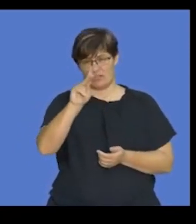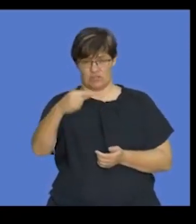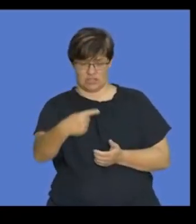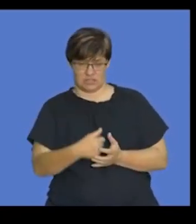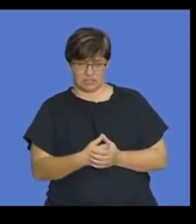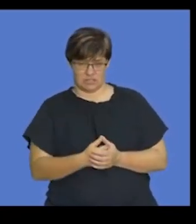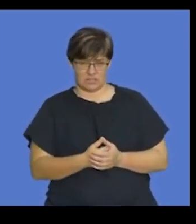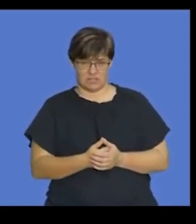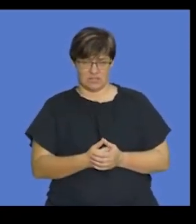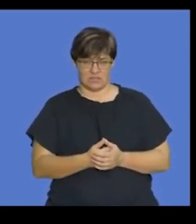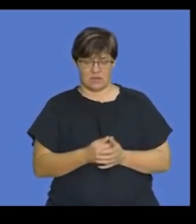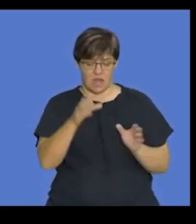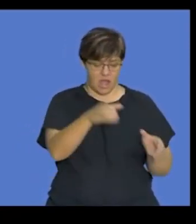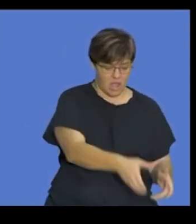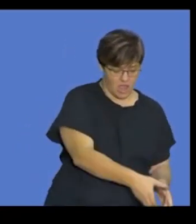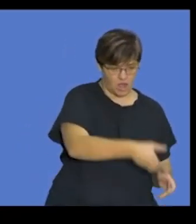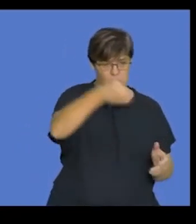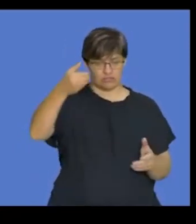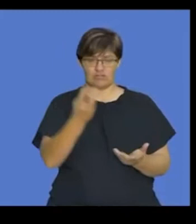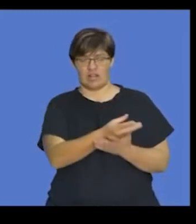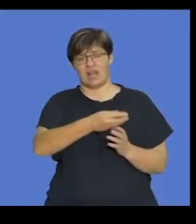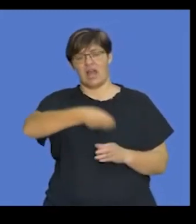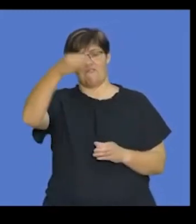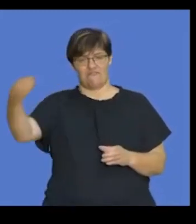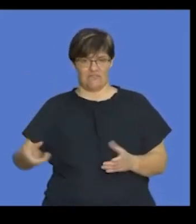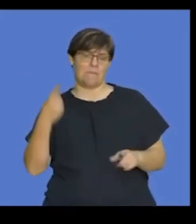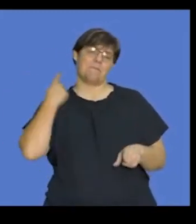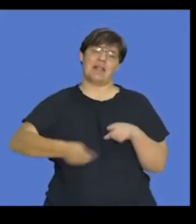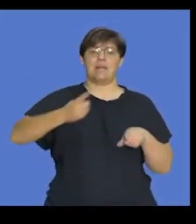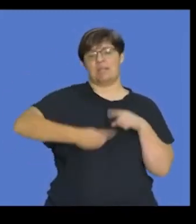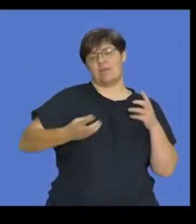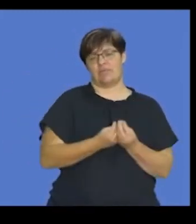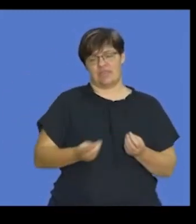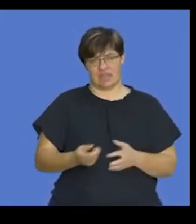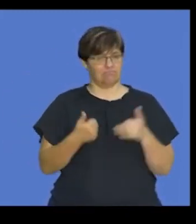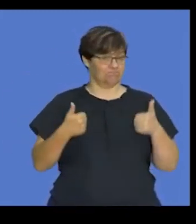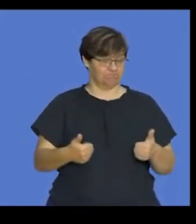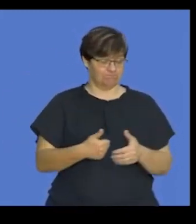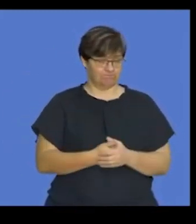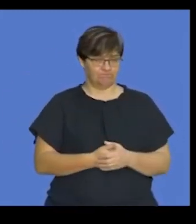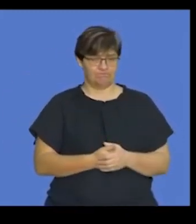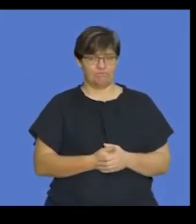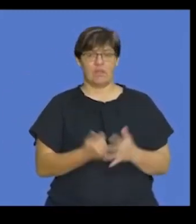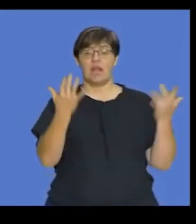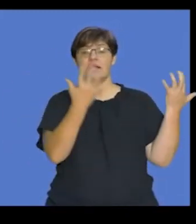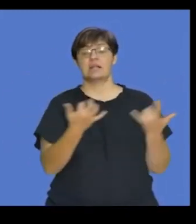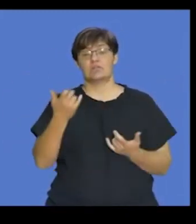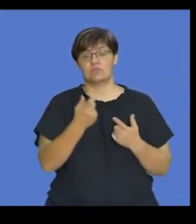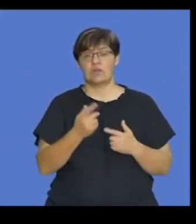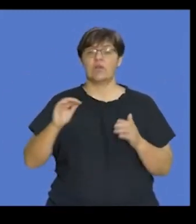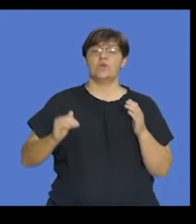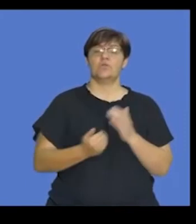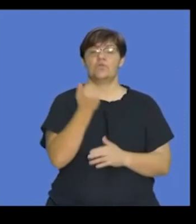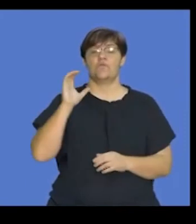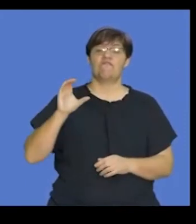taken out of the toy box by the child. He's having some playtime. That's good. Calculate the new force needed